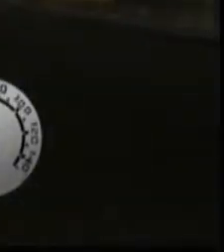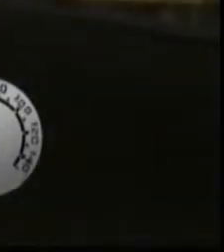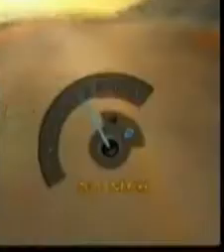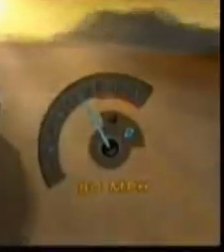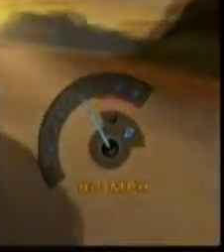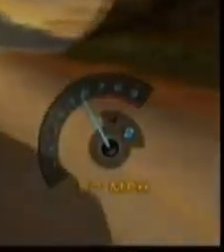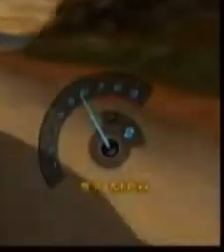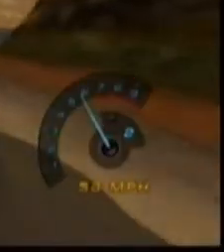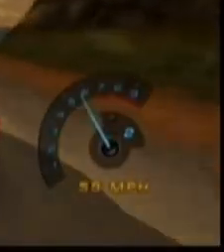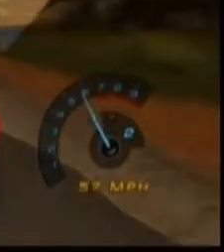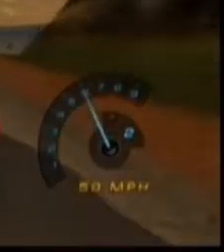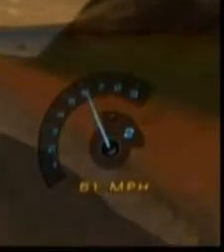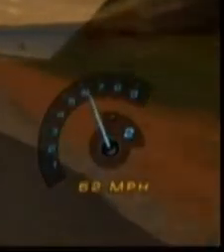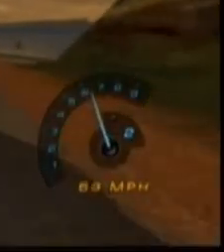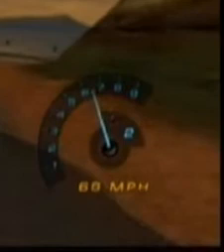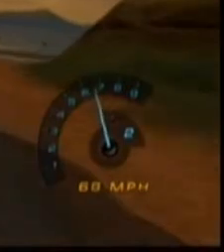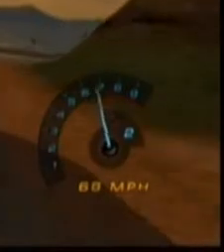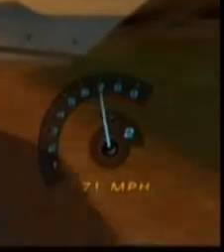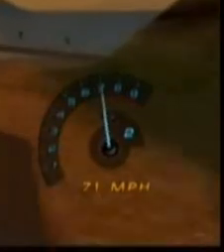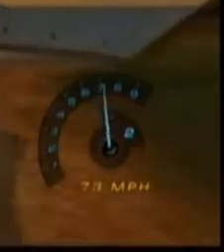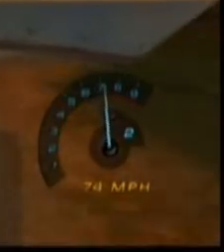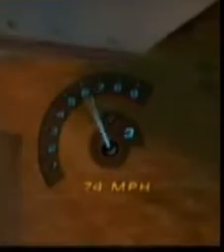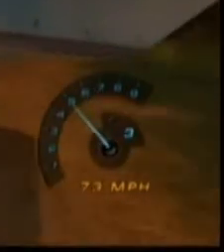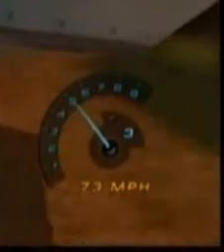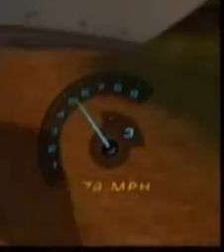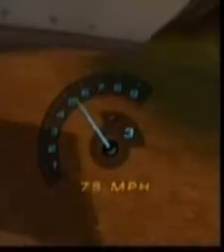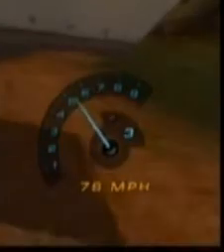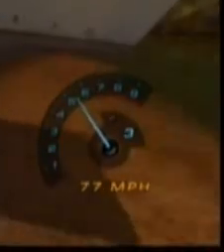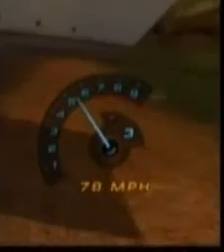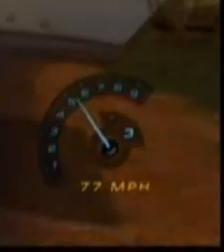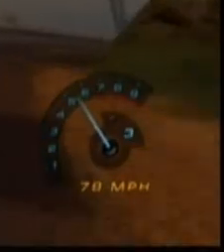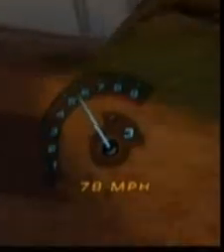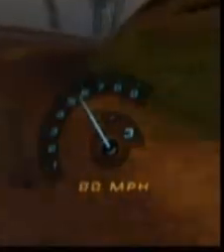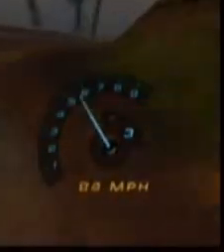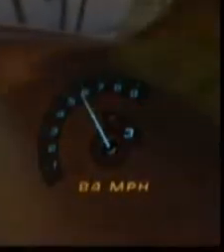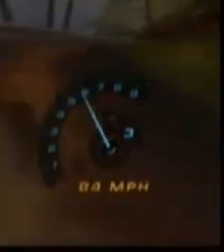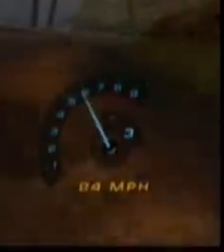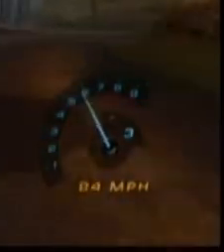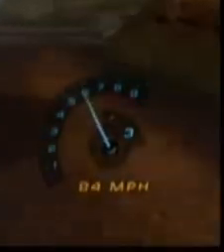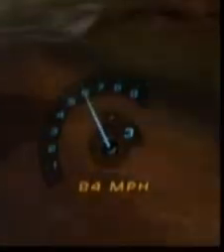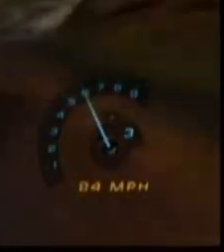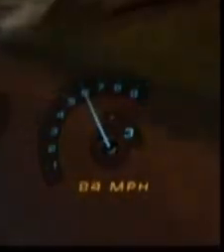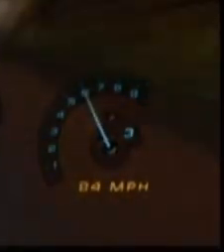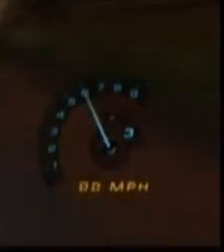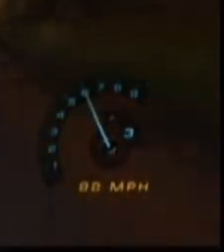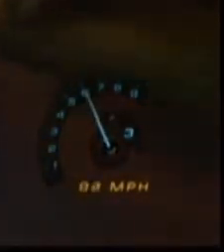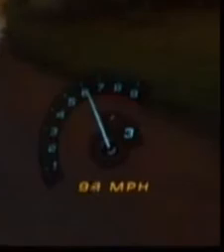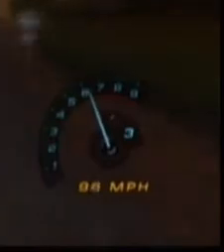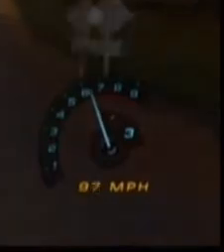bunch. Lots of small differences in gameplay mean the car leading this particular race is on the PS2.